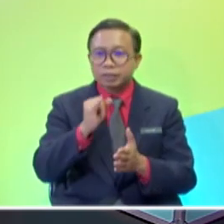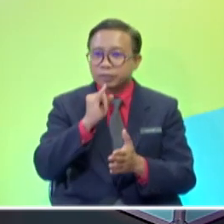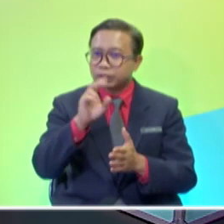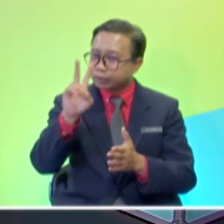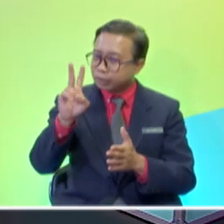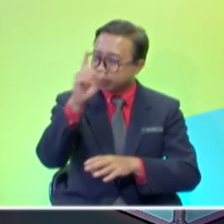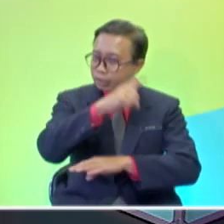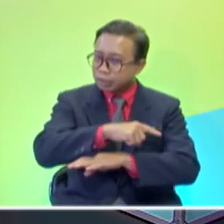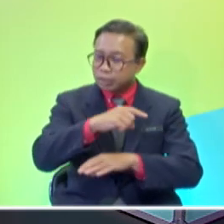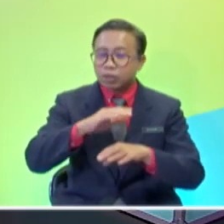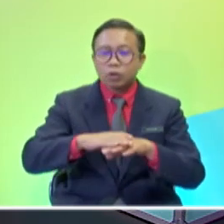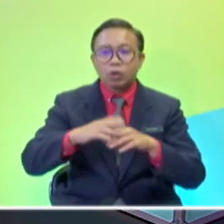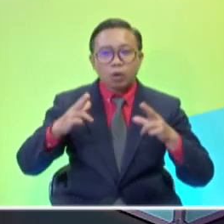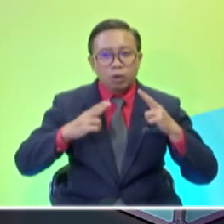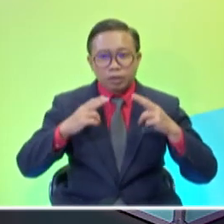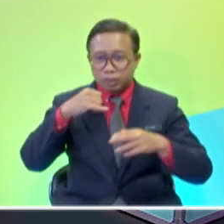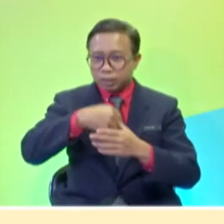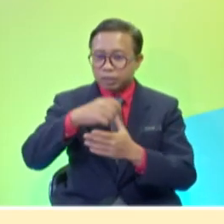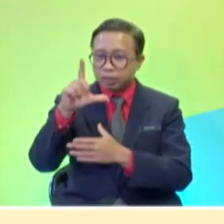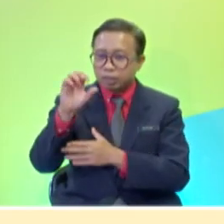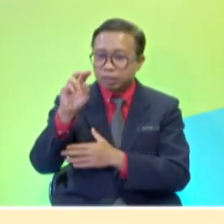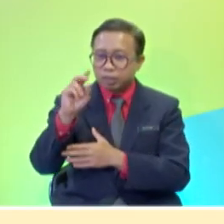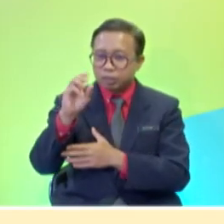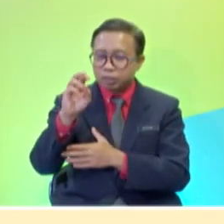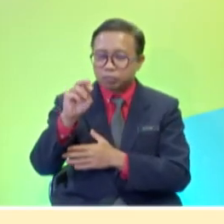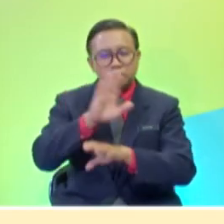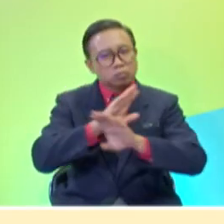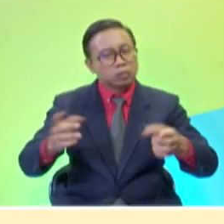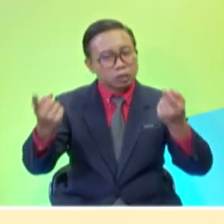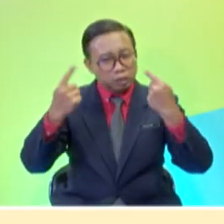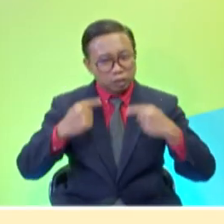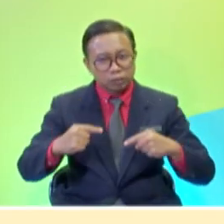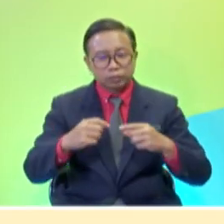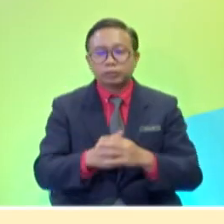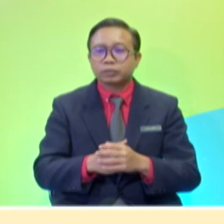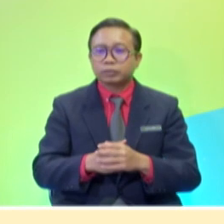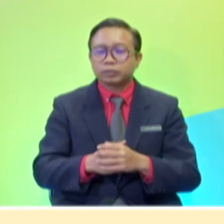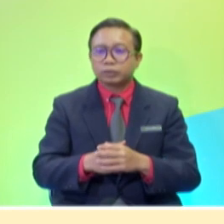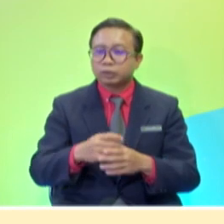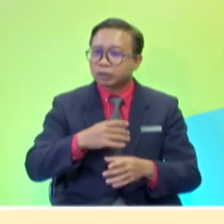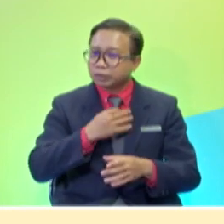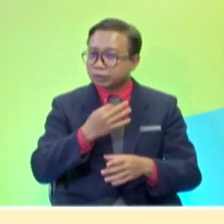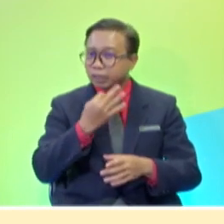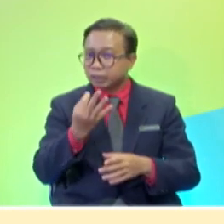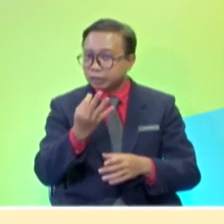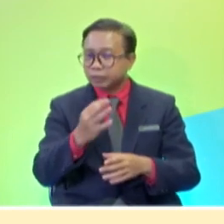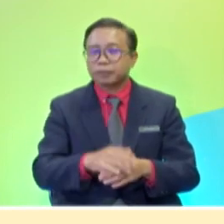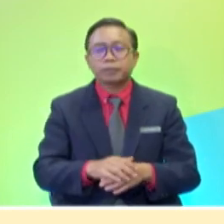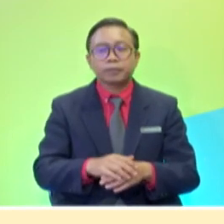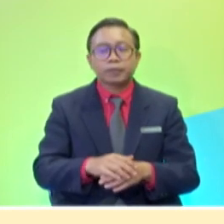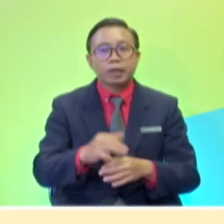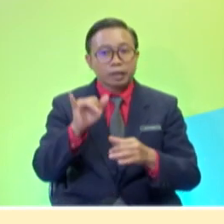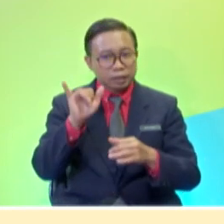my holiday in London. I've never been here before, so I'm really excited.